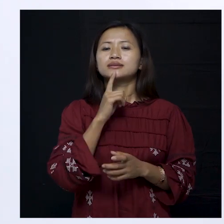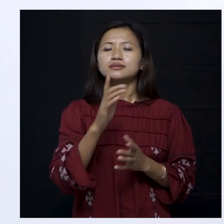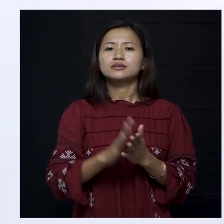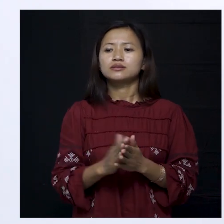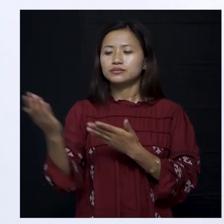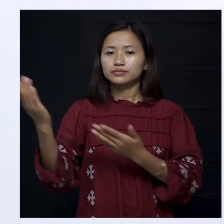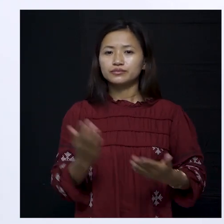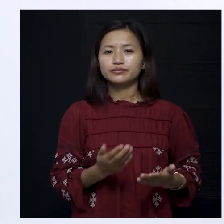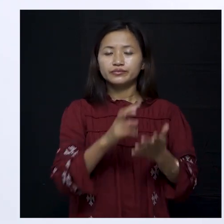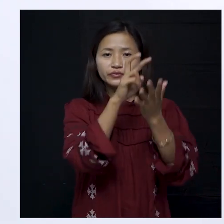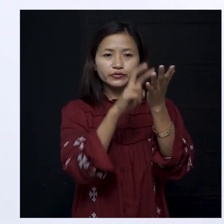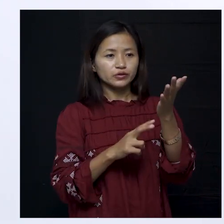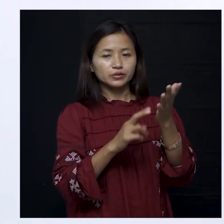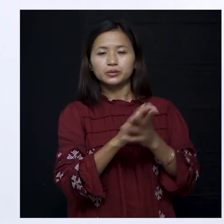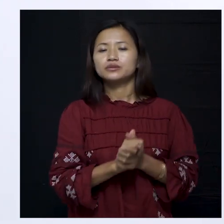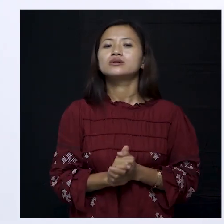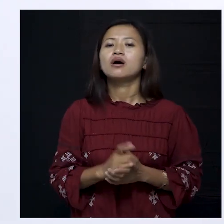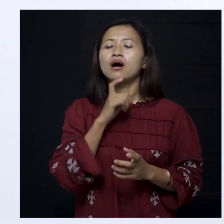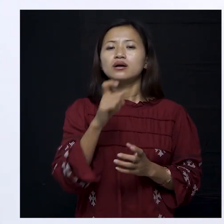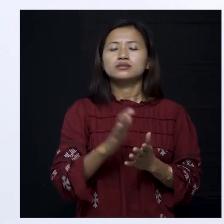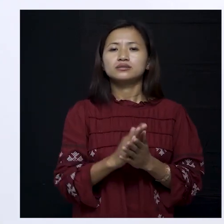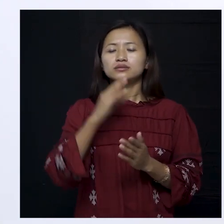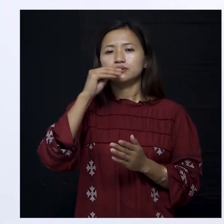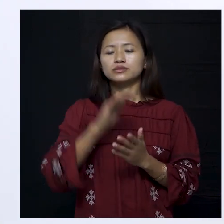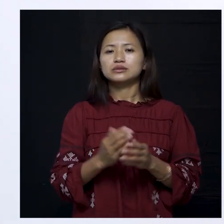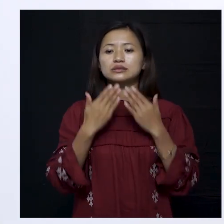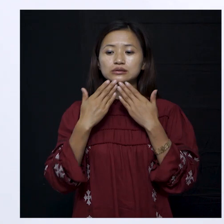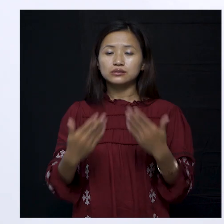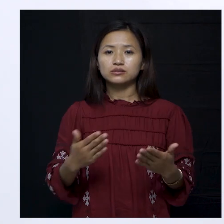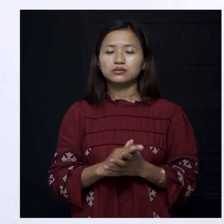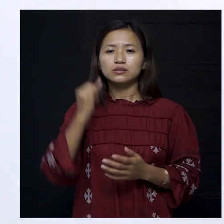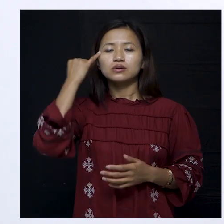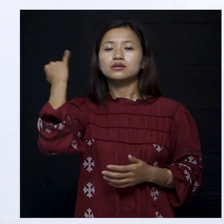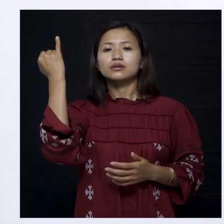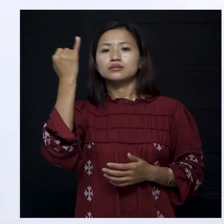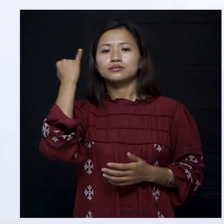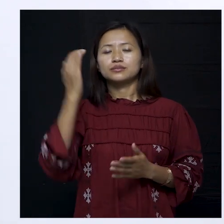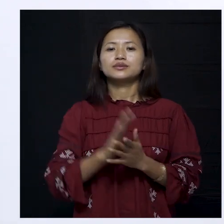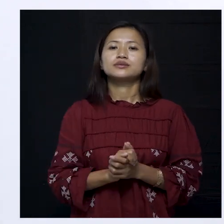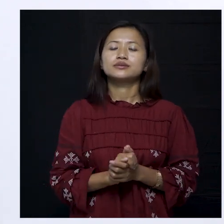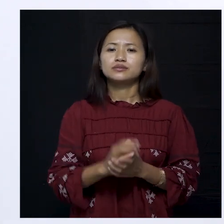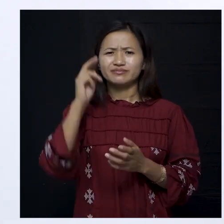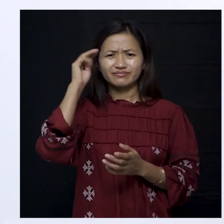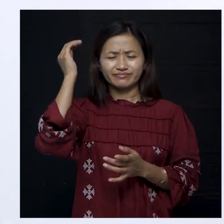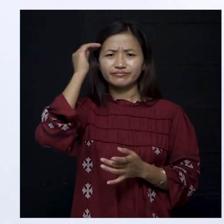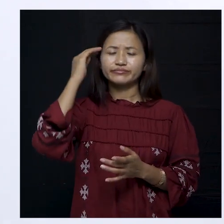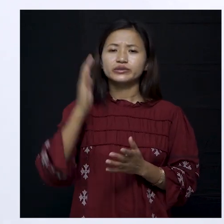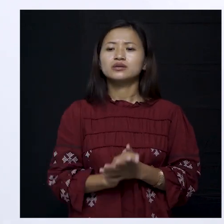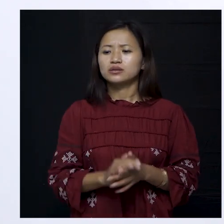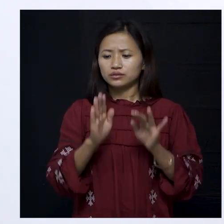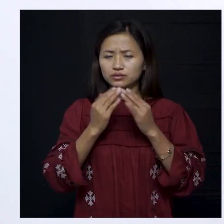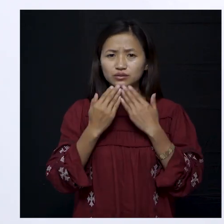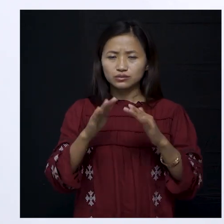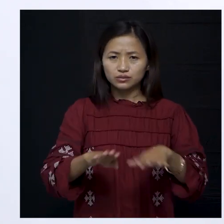have to bring the vocabularies. If you are asked to write a speech for the school, imagine the knowledge that the school children will